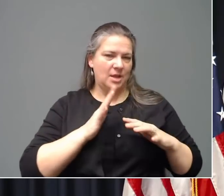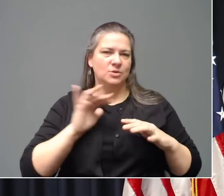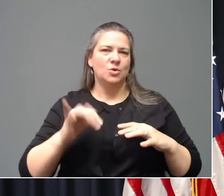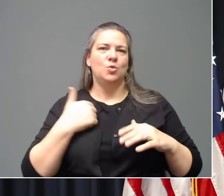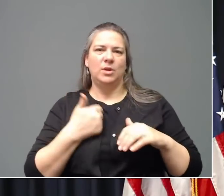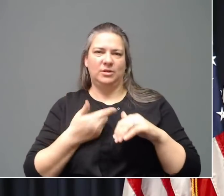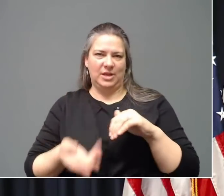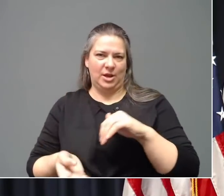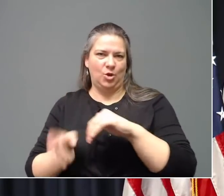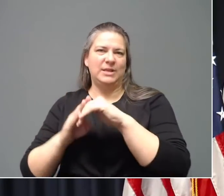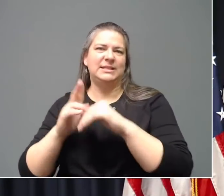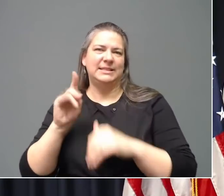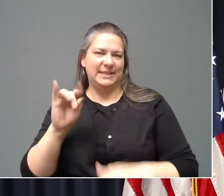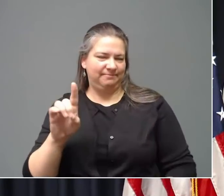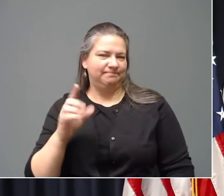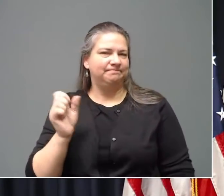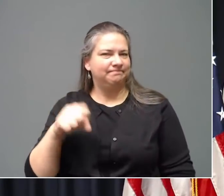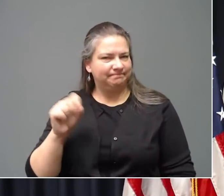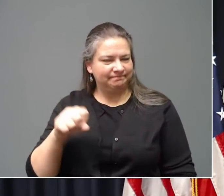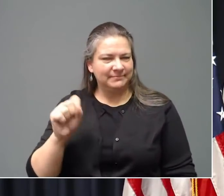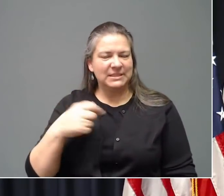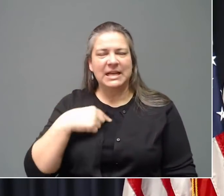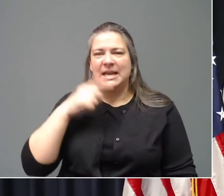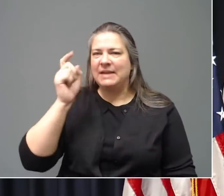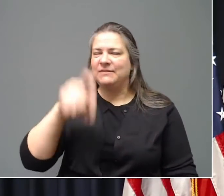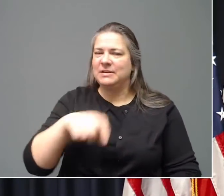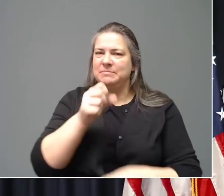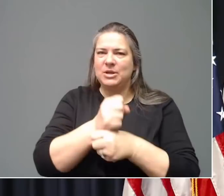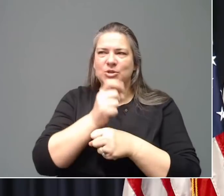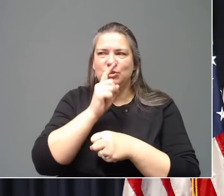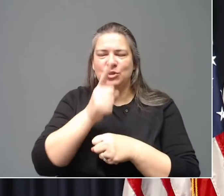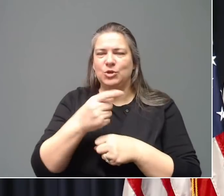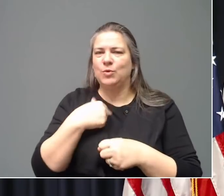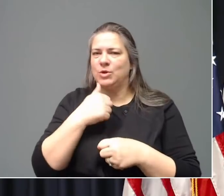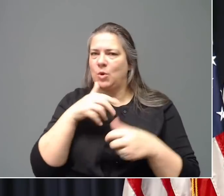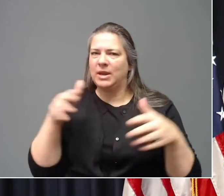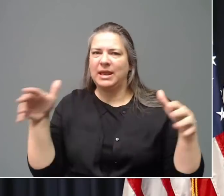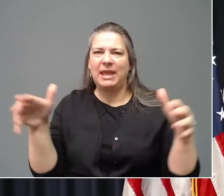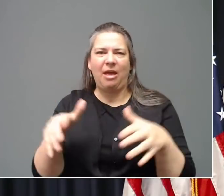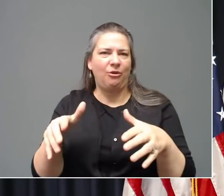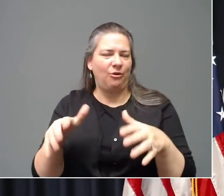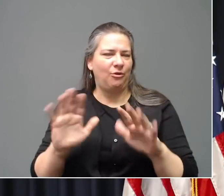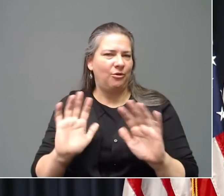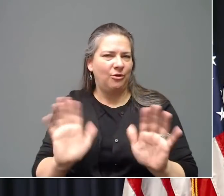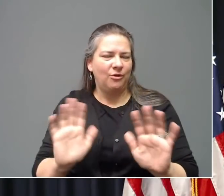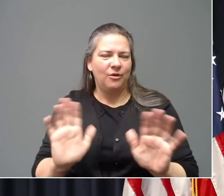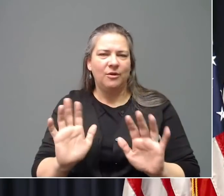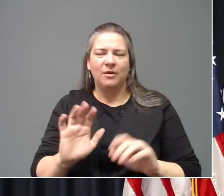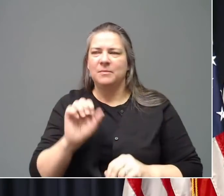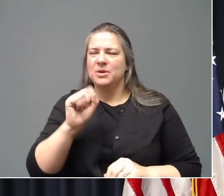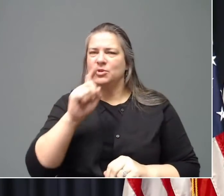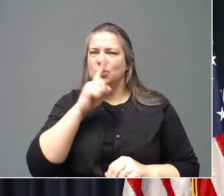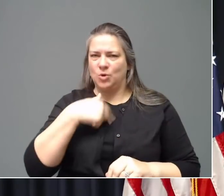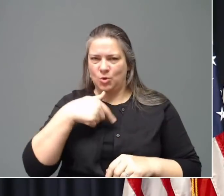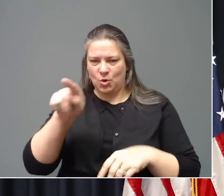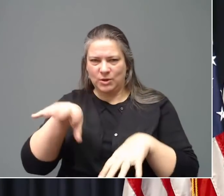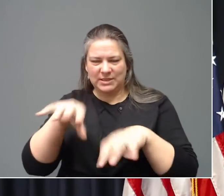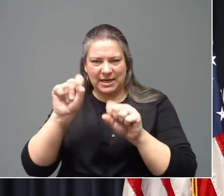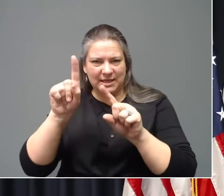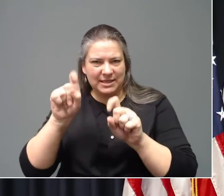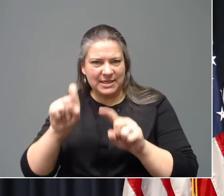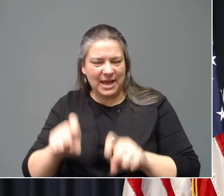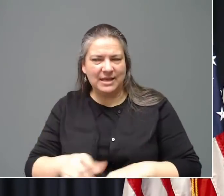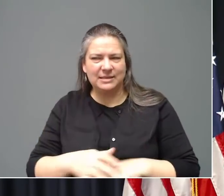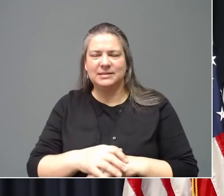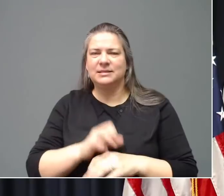address by making sure that we don't gather in that same way, making sure that we go get tested, that we isolate, that